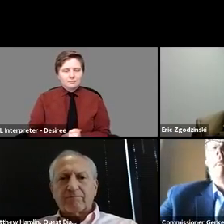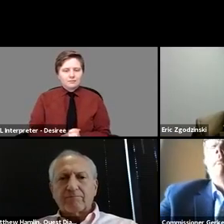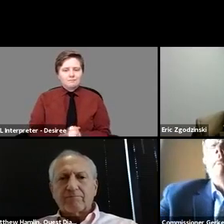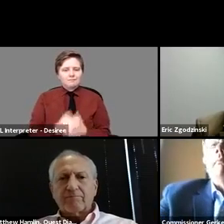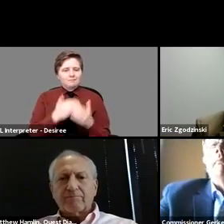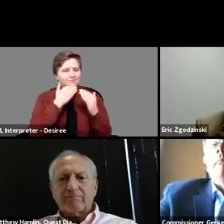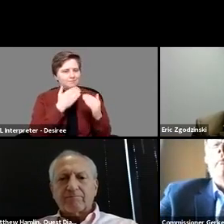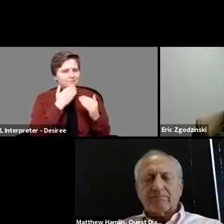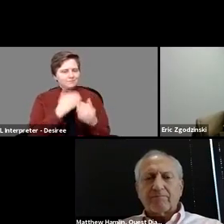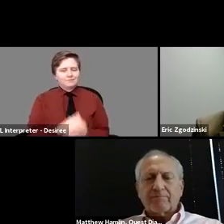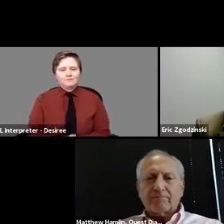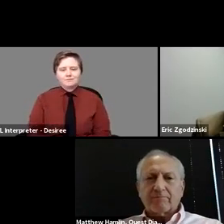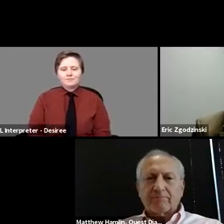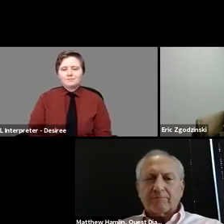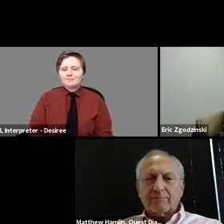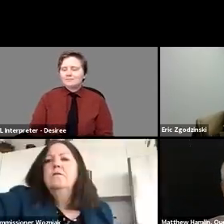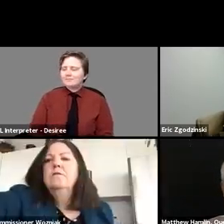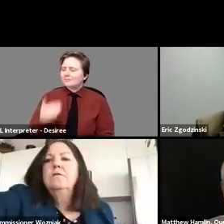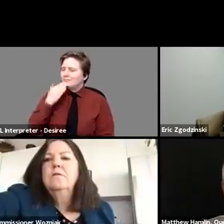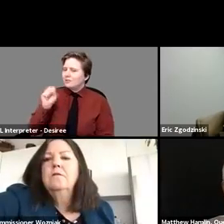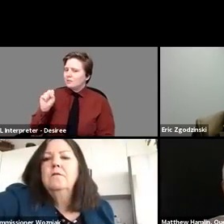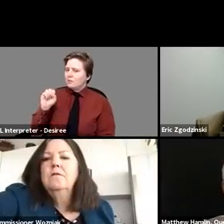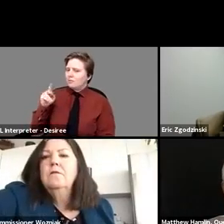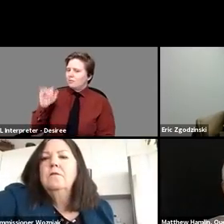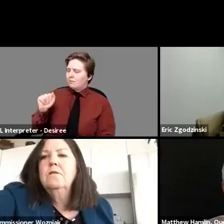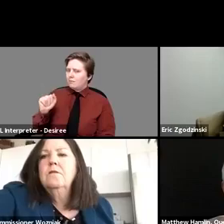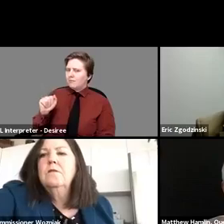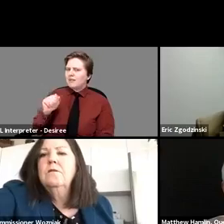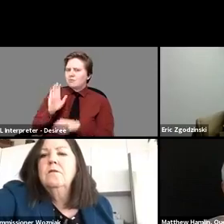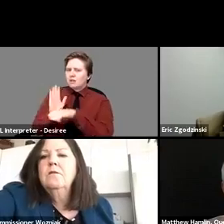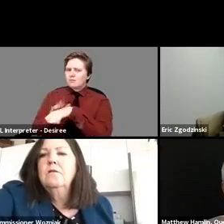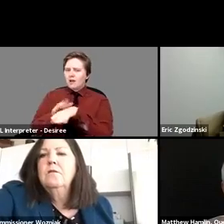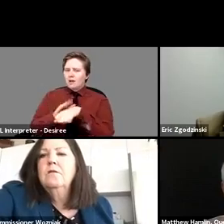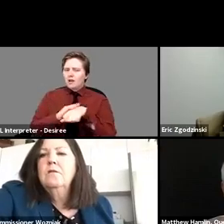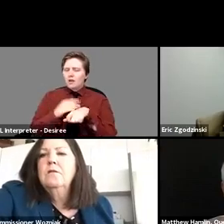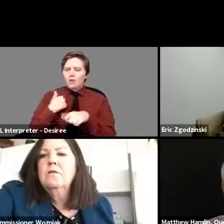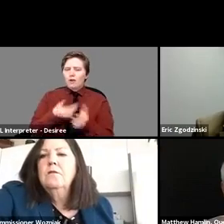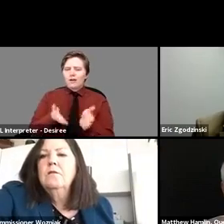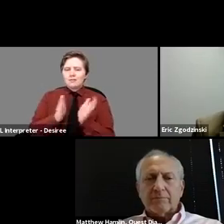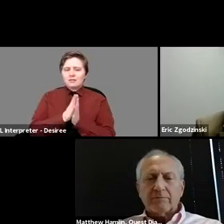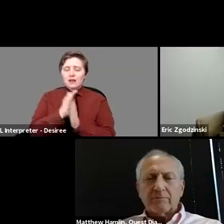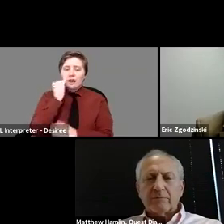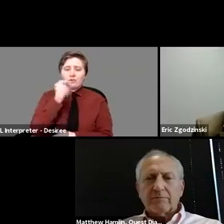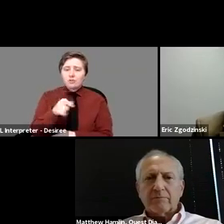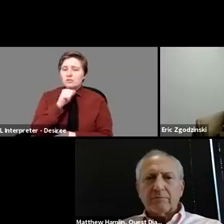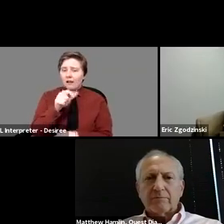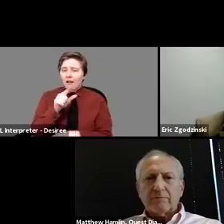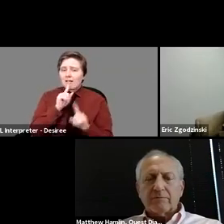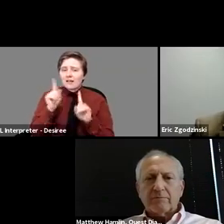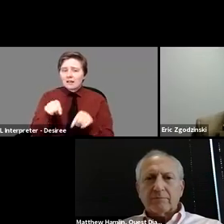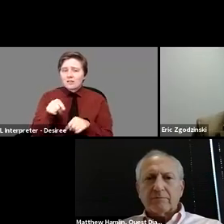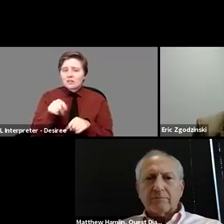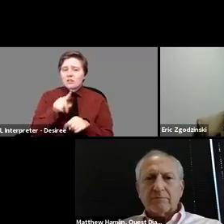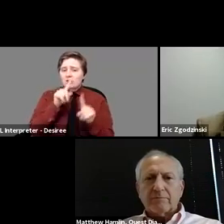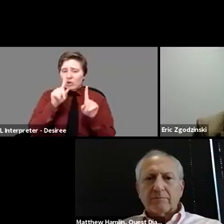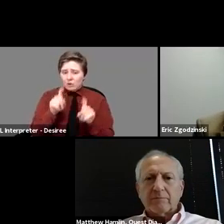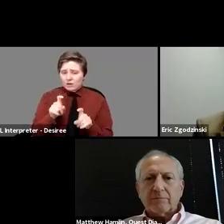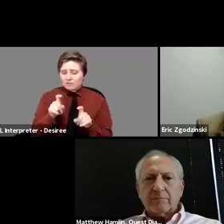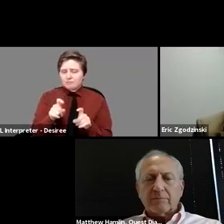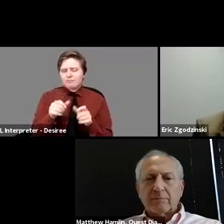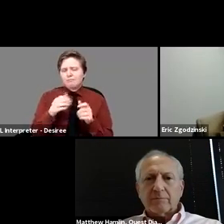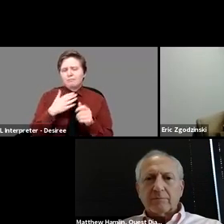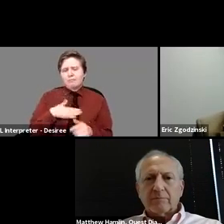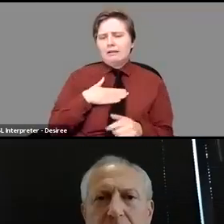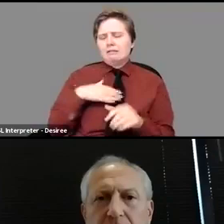Thank you. Thank you, Sophia. And just as a reminder, we're asking if you're not answering the questions to keep